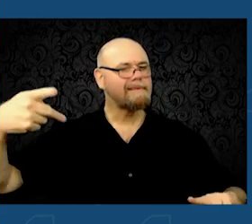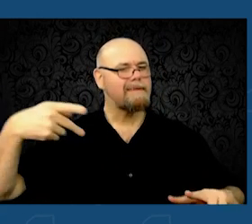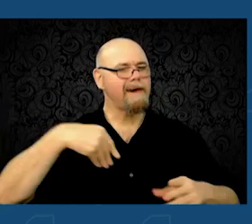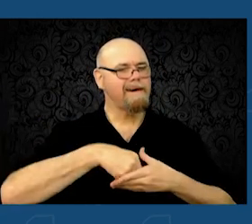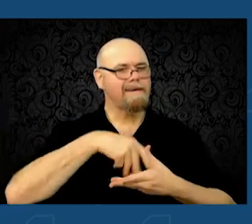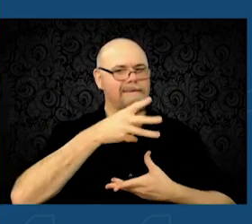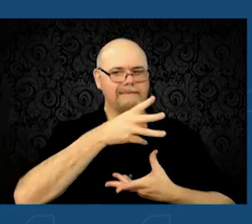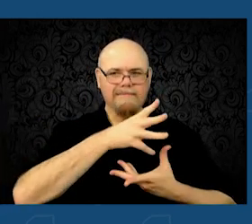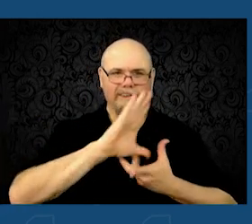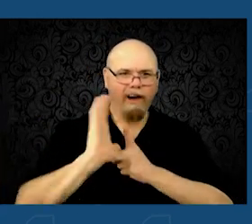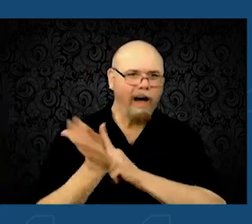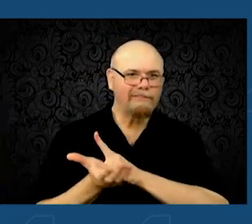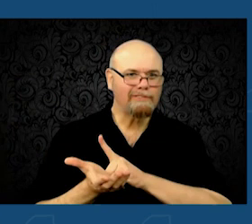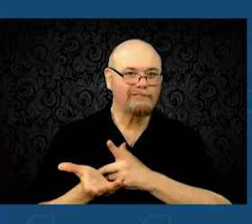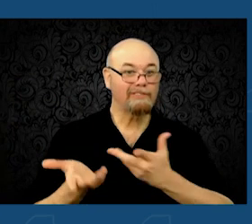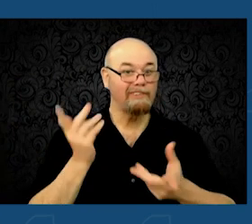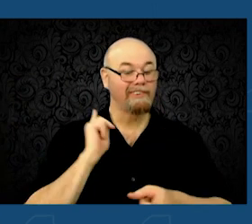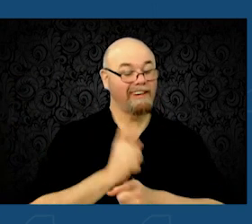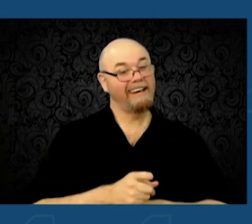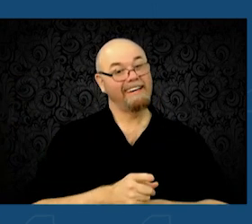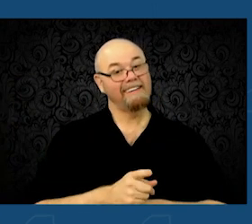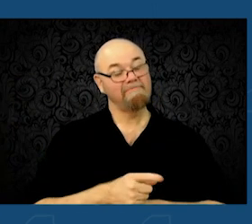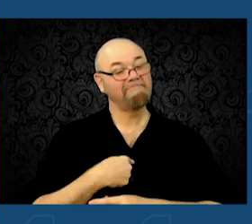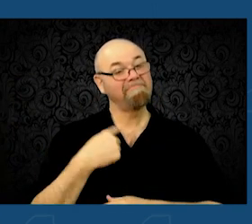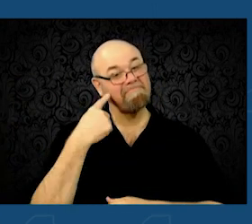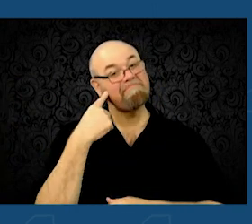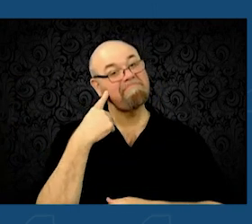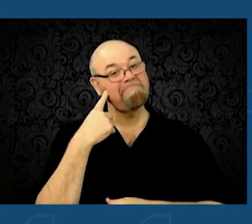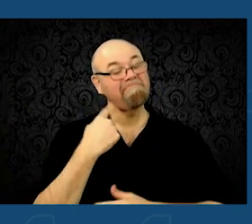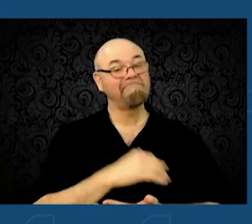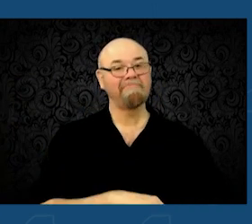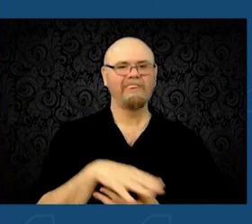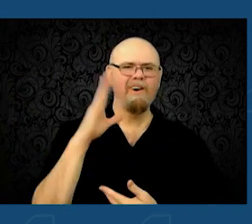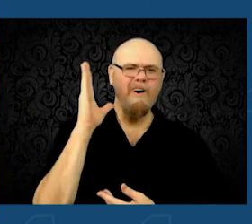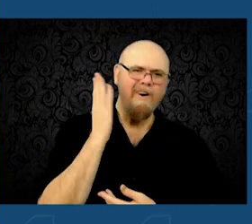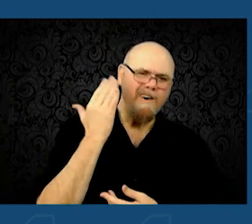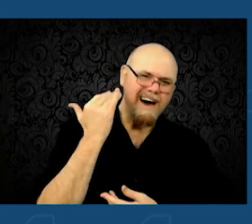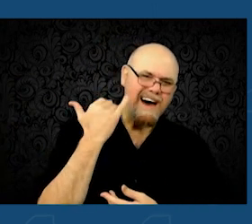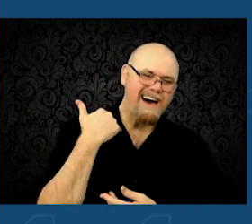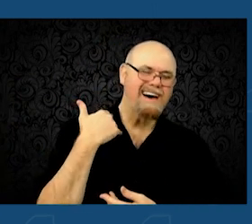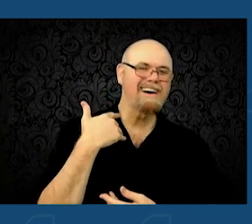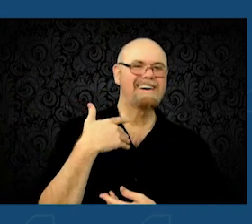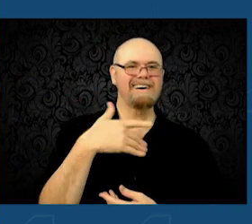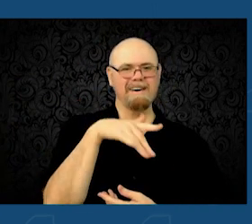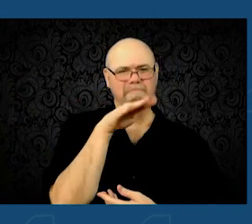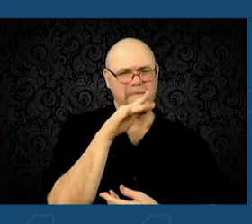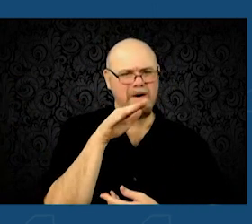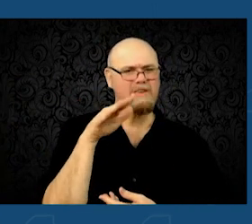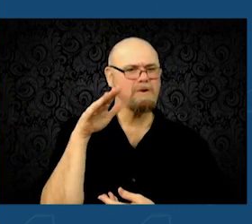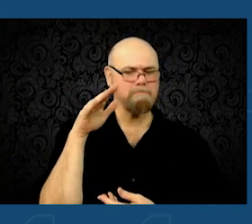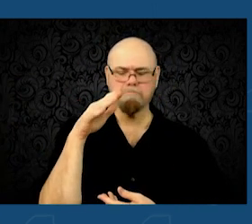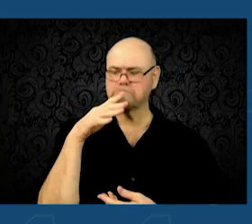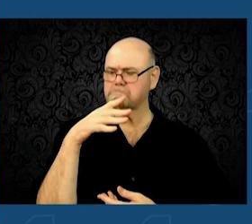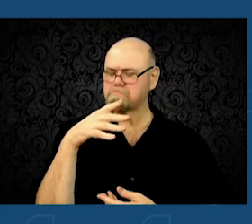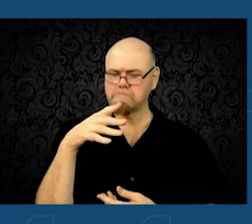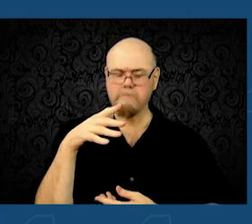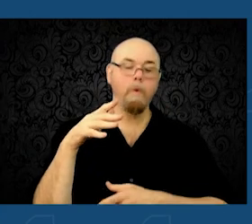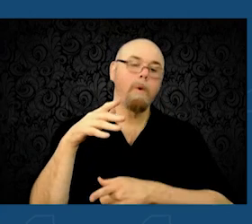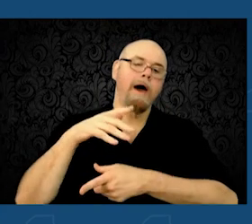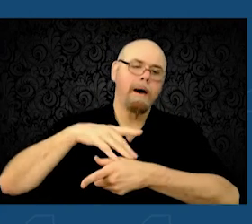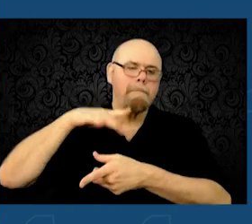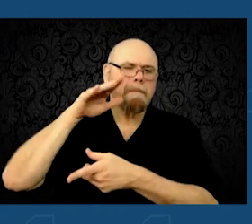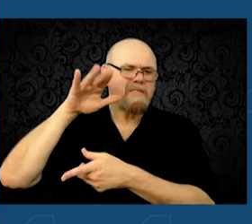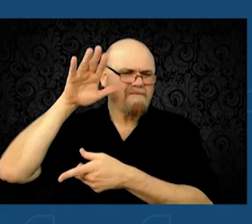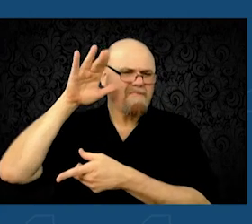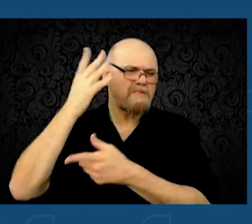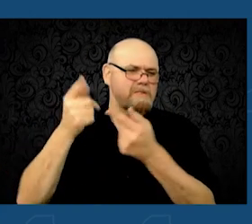culture. I think it is, because my mother always raised us. My brothers and I, my father would disagree with her sometime, but